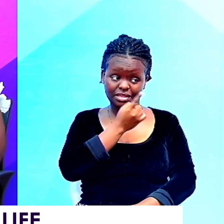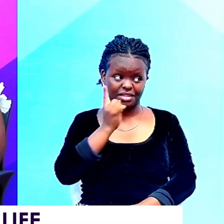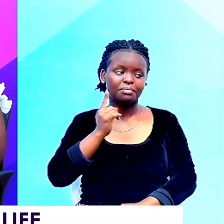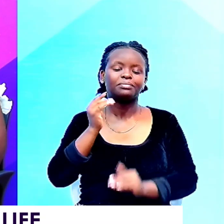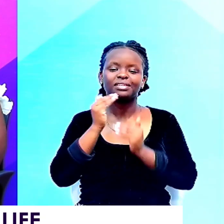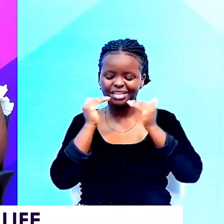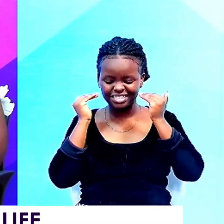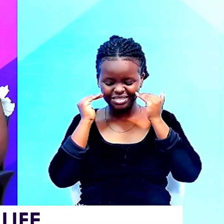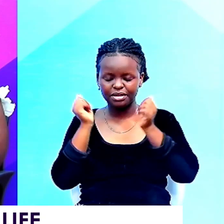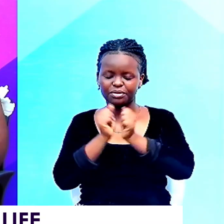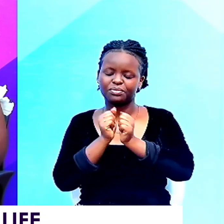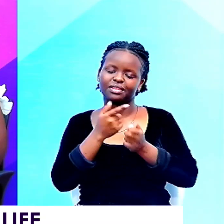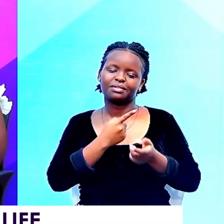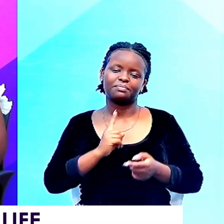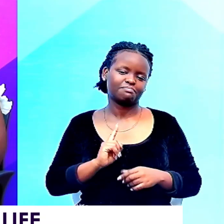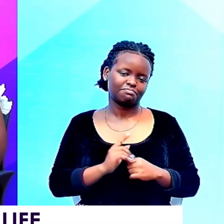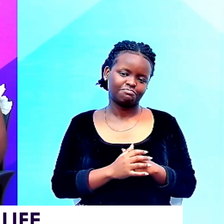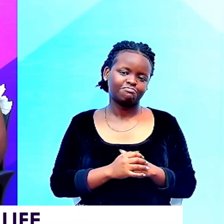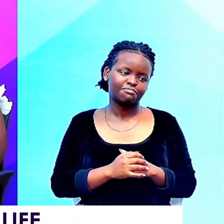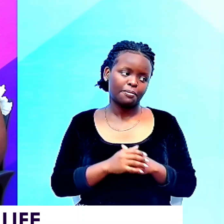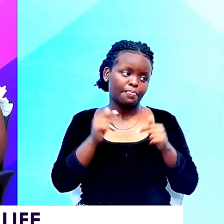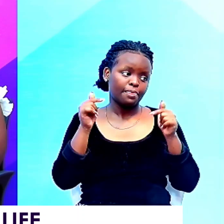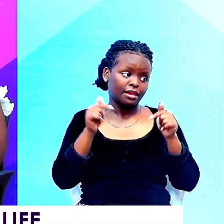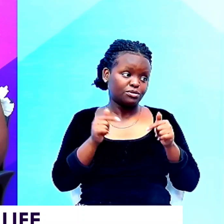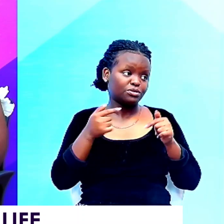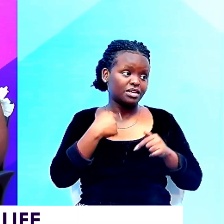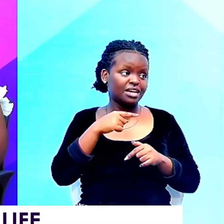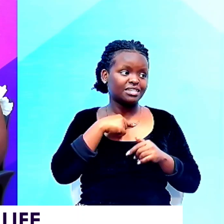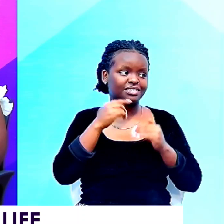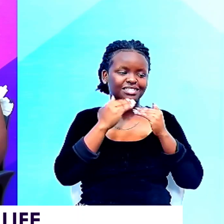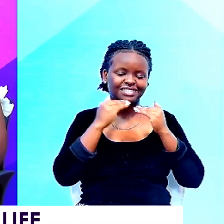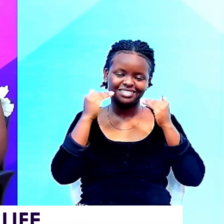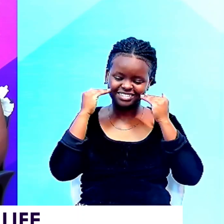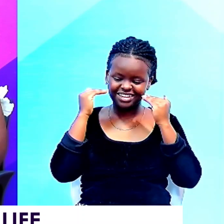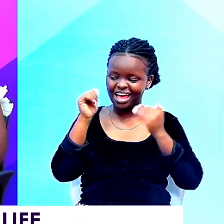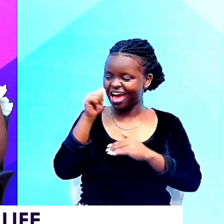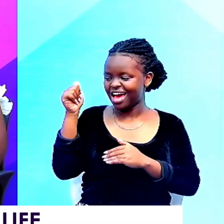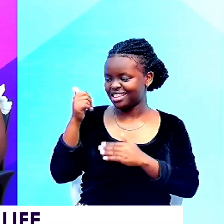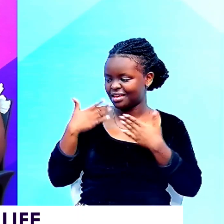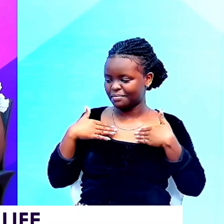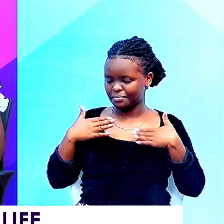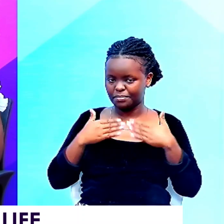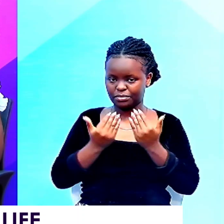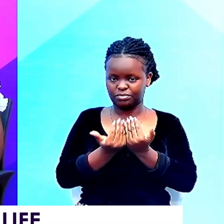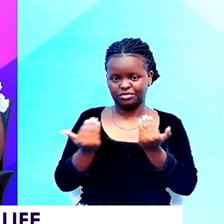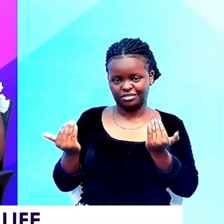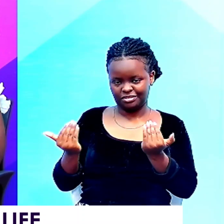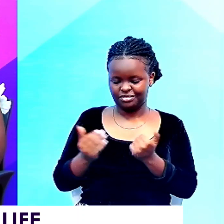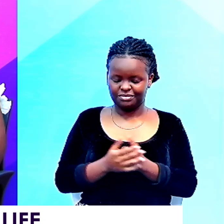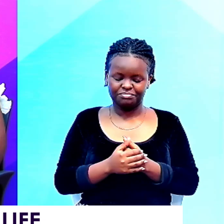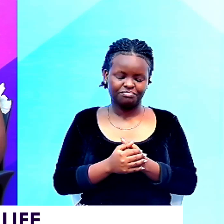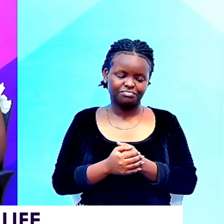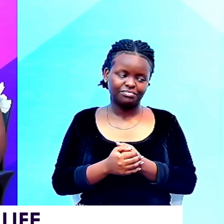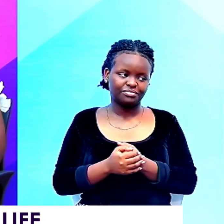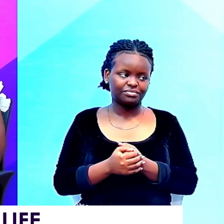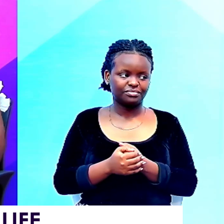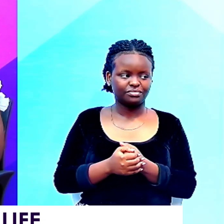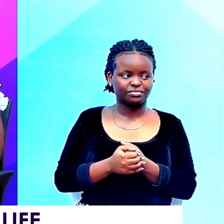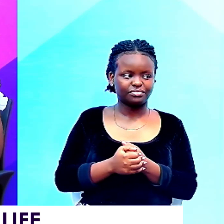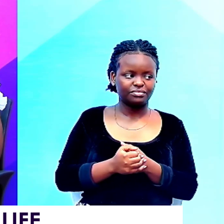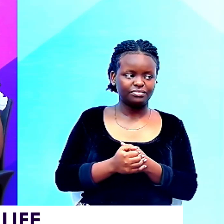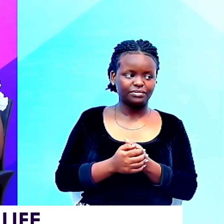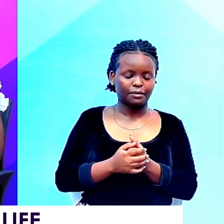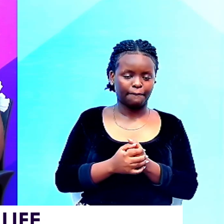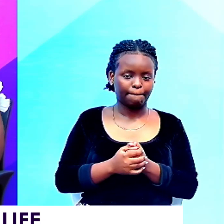with. Okay. So today, they're also smiling with other Totos. Yes. Real Totos. Okay. Yes. Okay. Uh-huh. Mm-hmm.